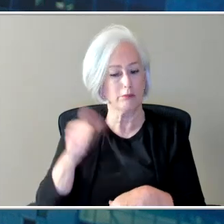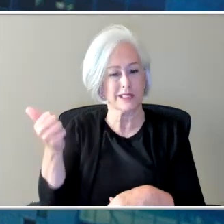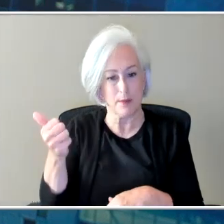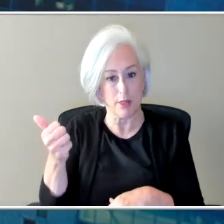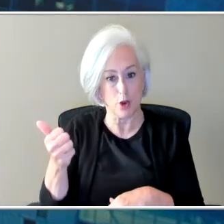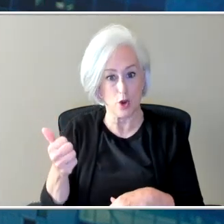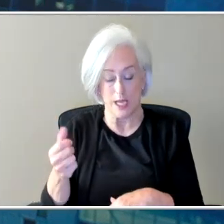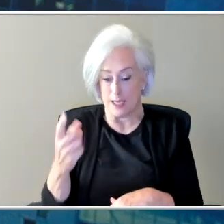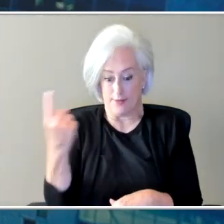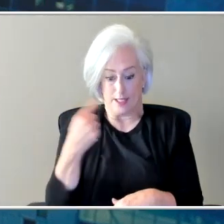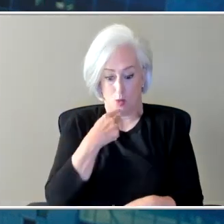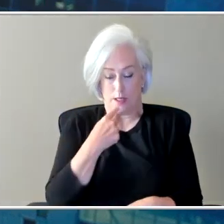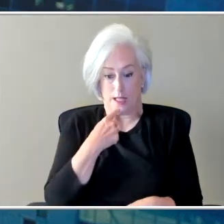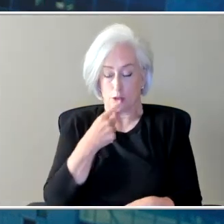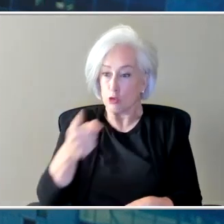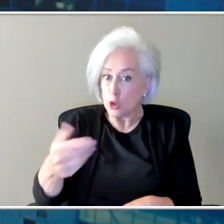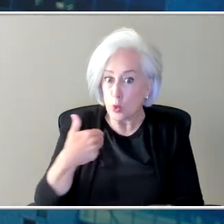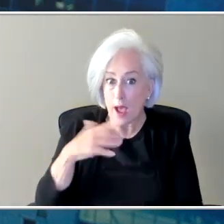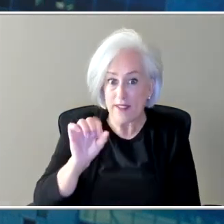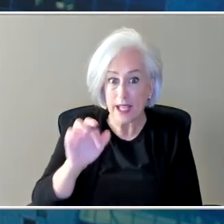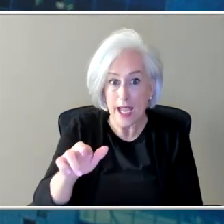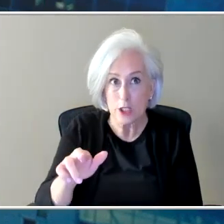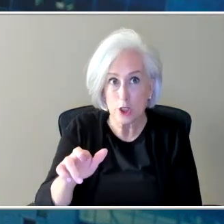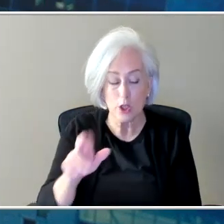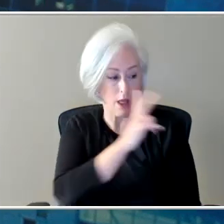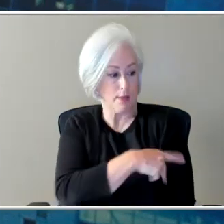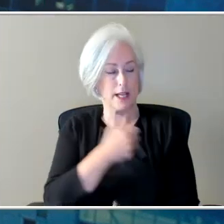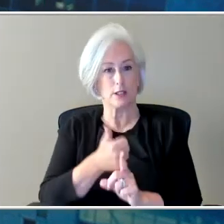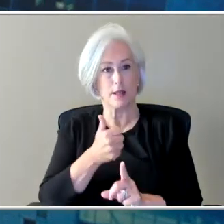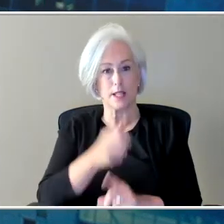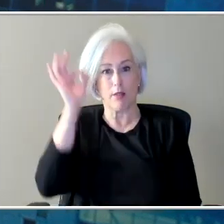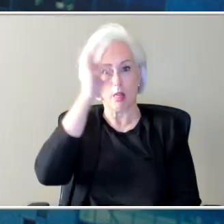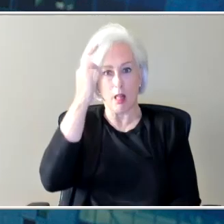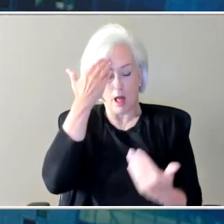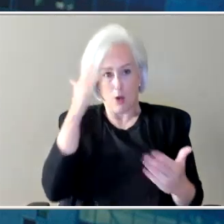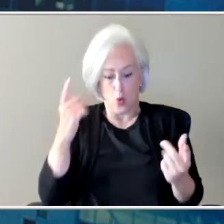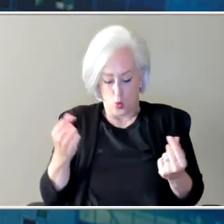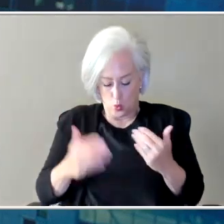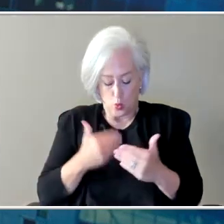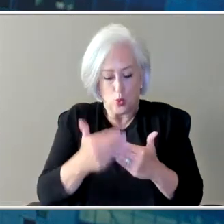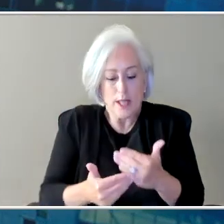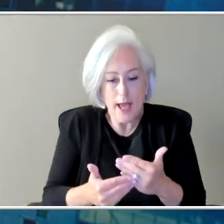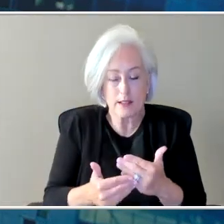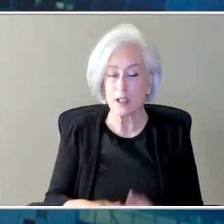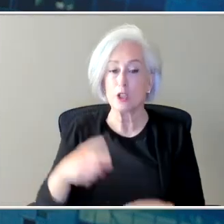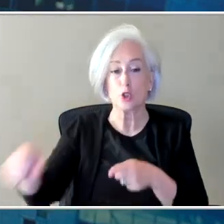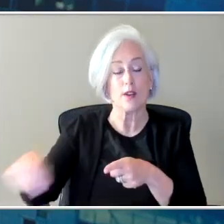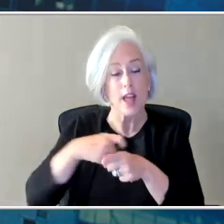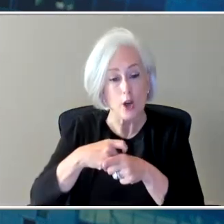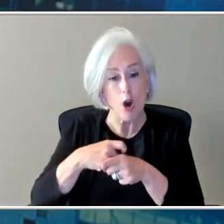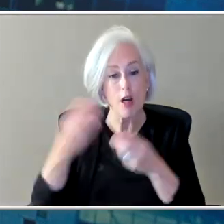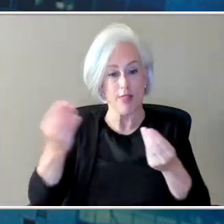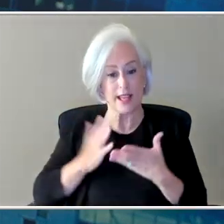what is the next steps for them. And so when they call us, we can then say, tell us your story, let's figure this out, and I'm